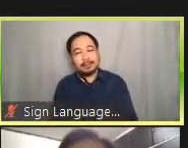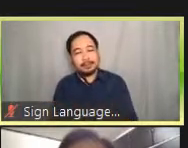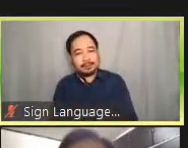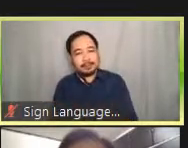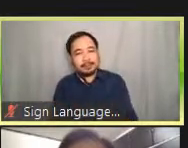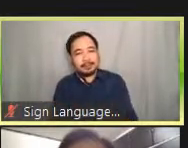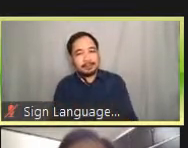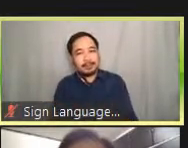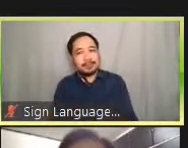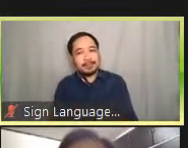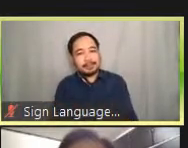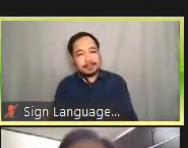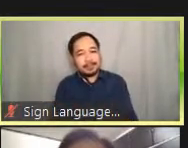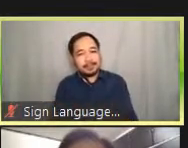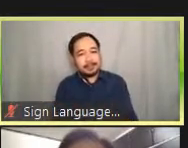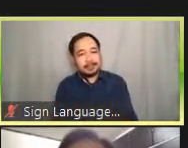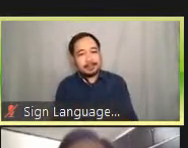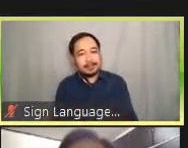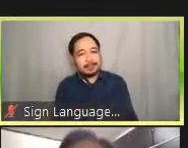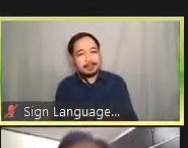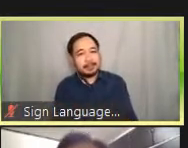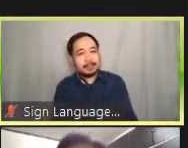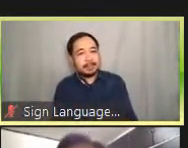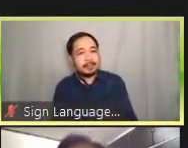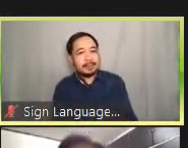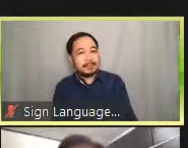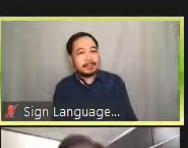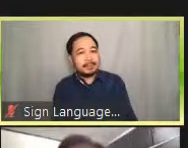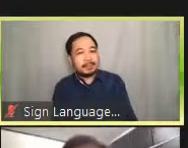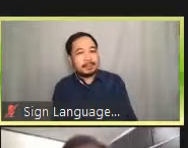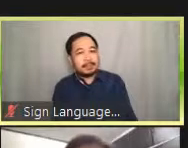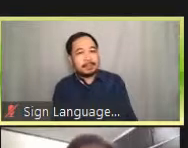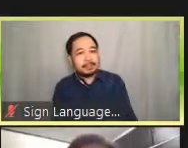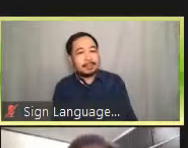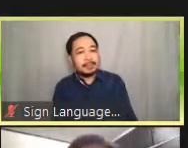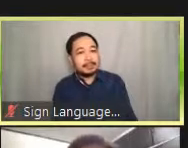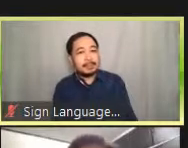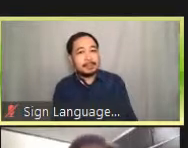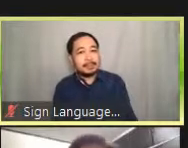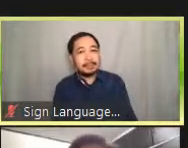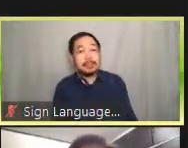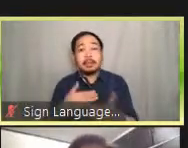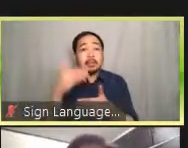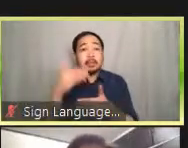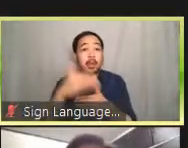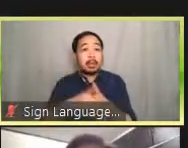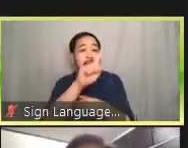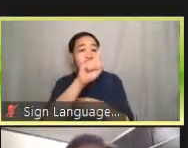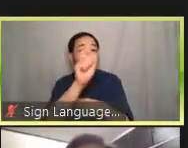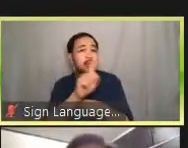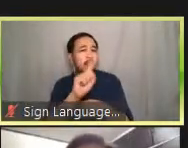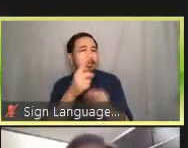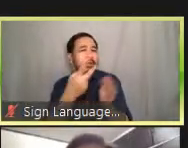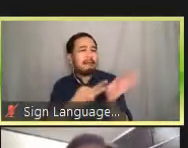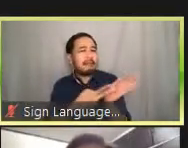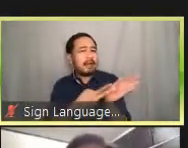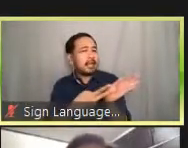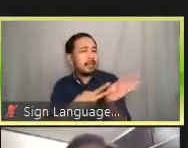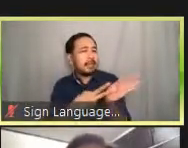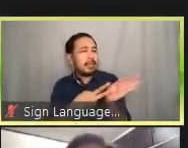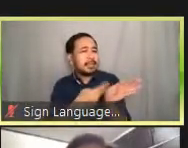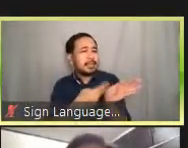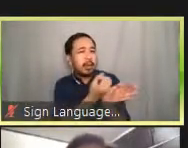Okay. Thank you so much, Tina. Alright. Question po dito is, vitamins and how